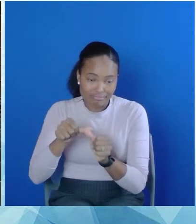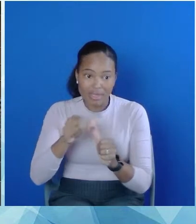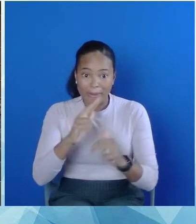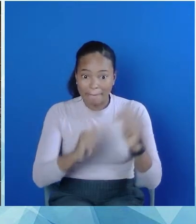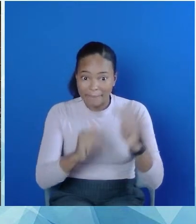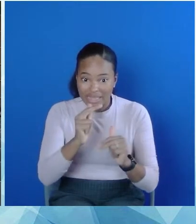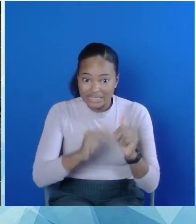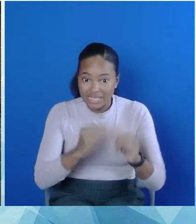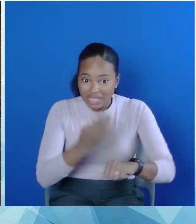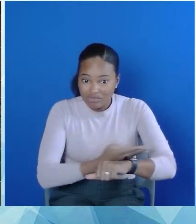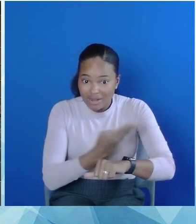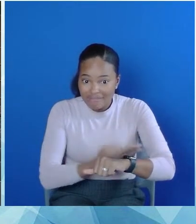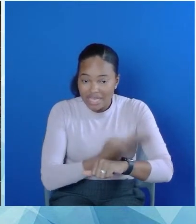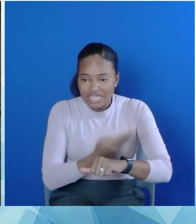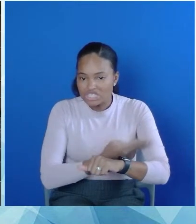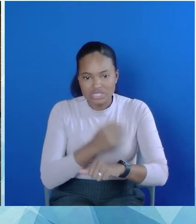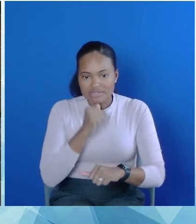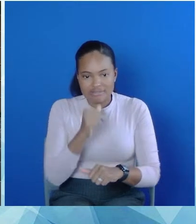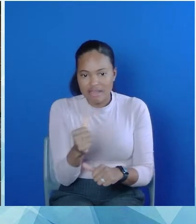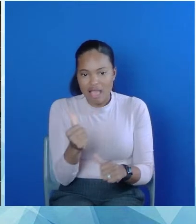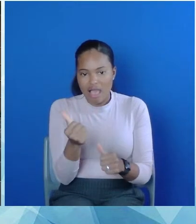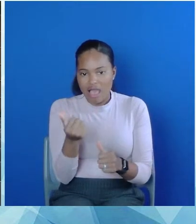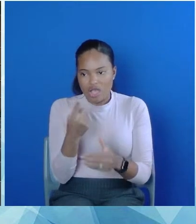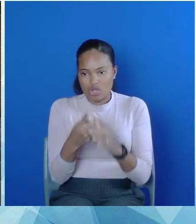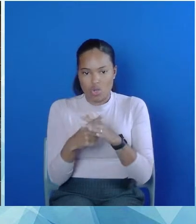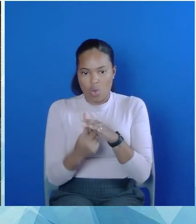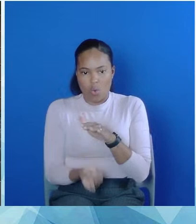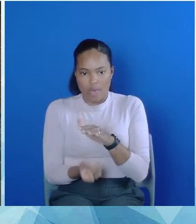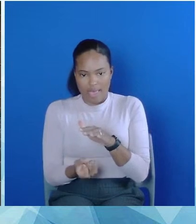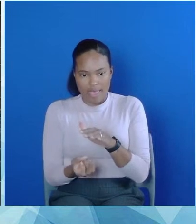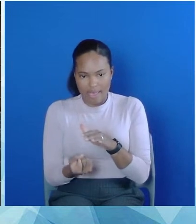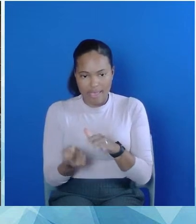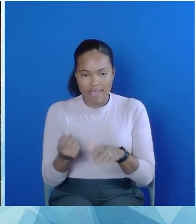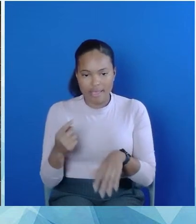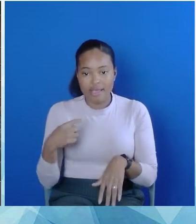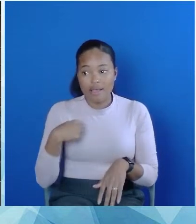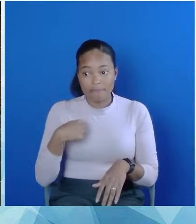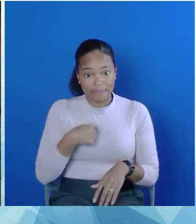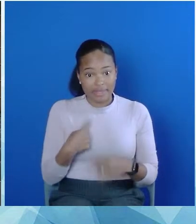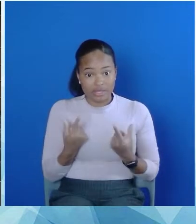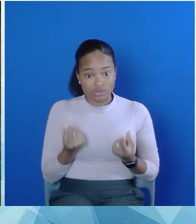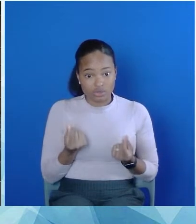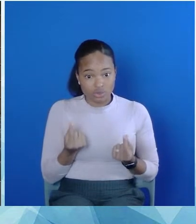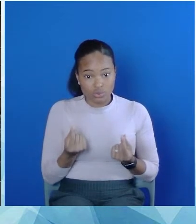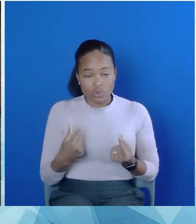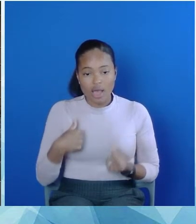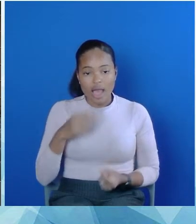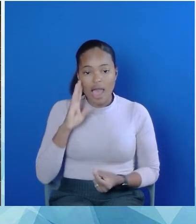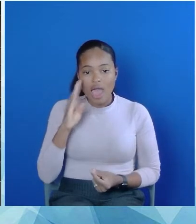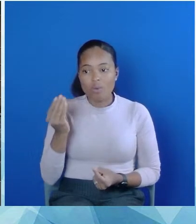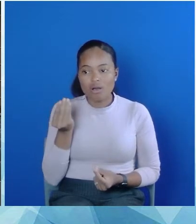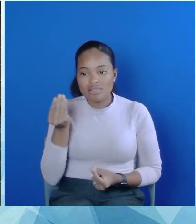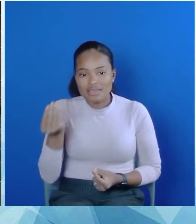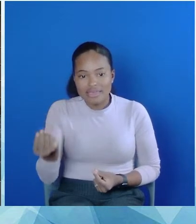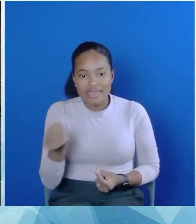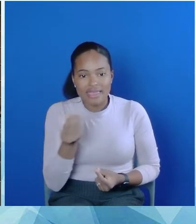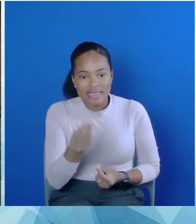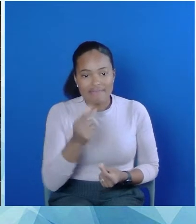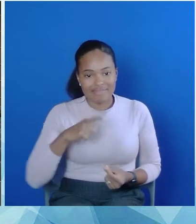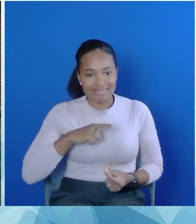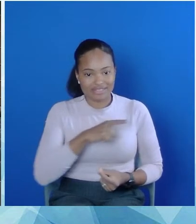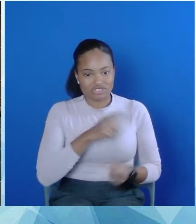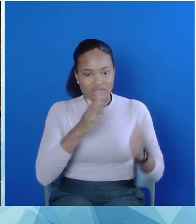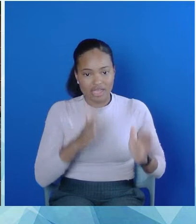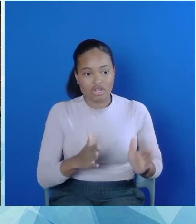not going to go away. So what I will be doing is handing everybody information packets and